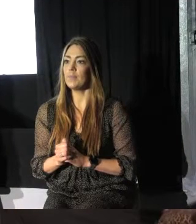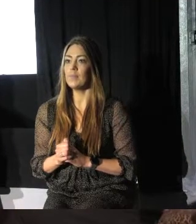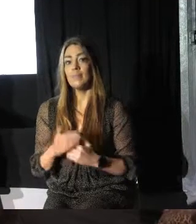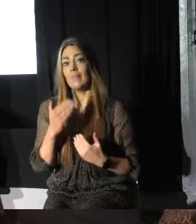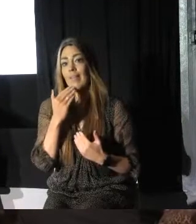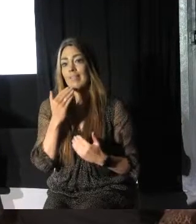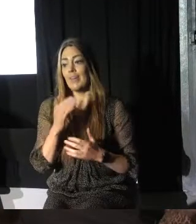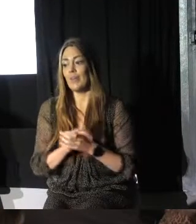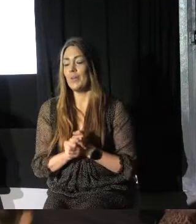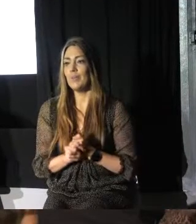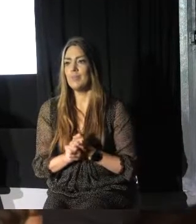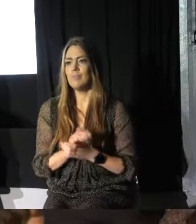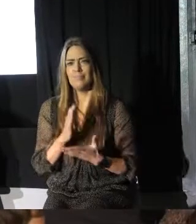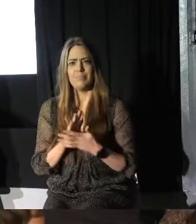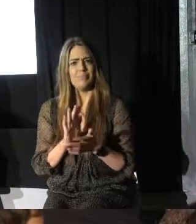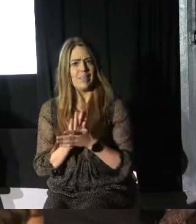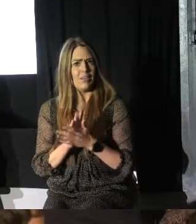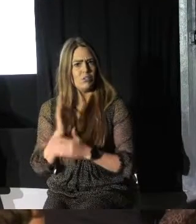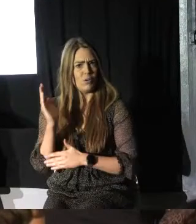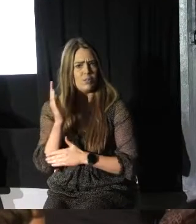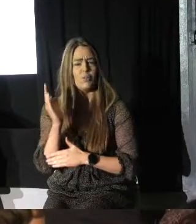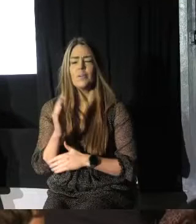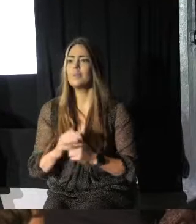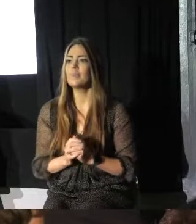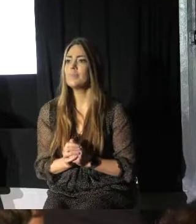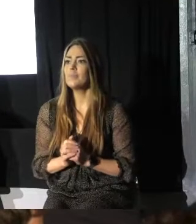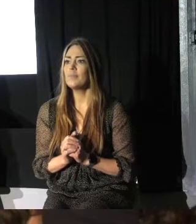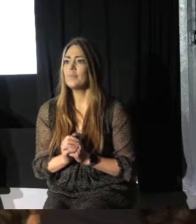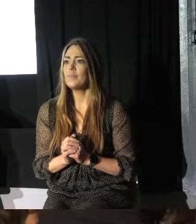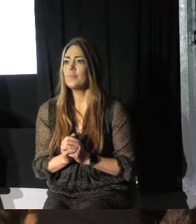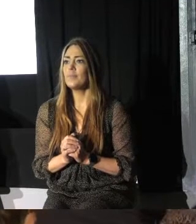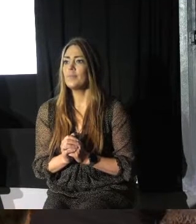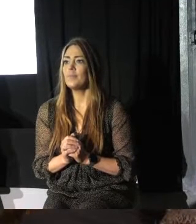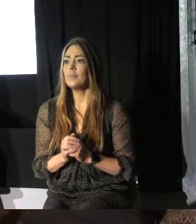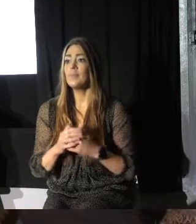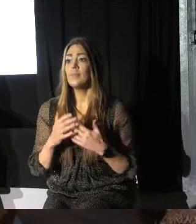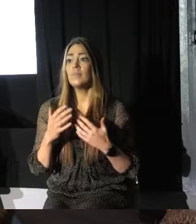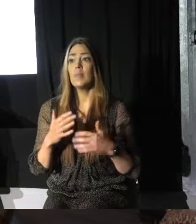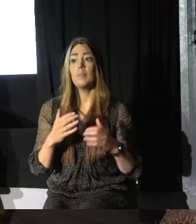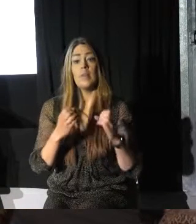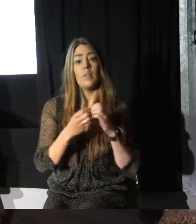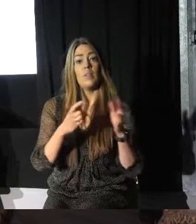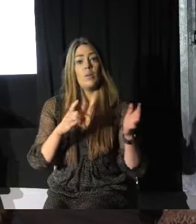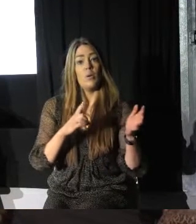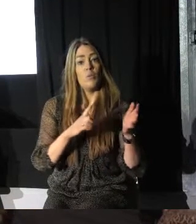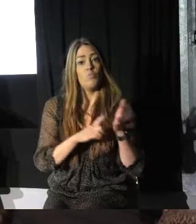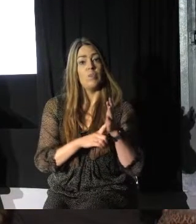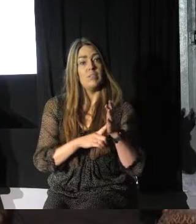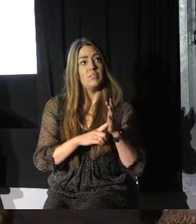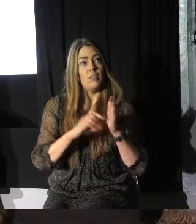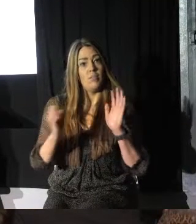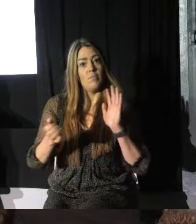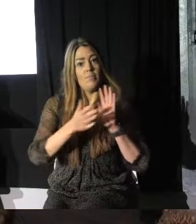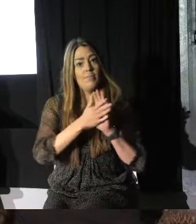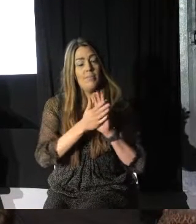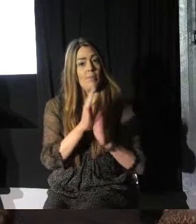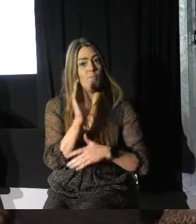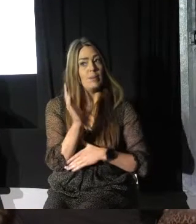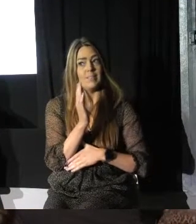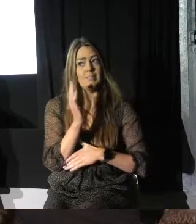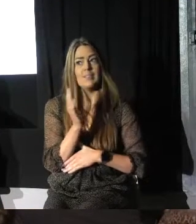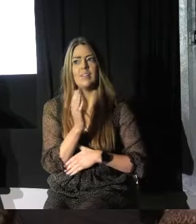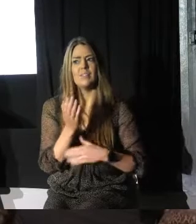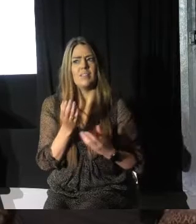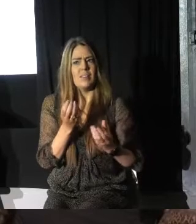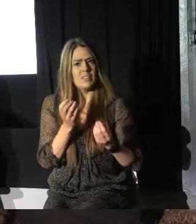Thank you. Really enjoyed the talk. You put the Bristol crime up as part of your presentation. And there's